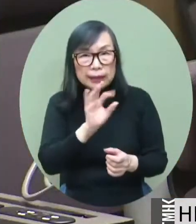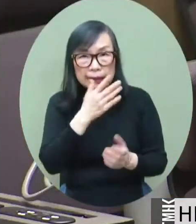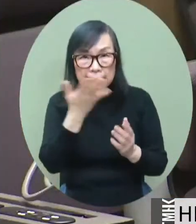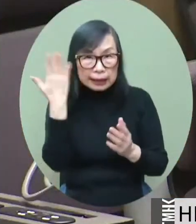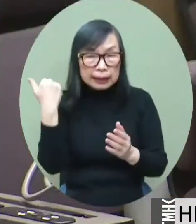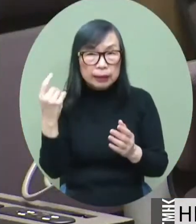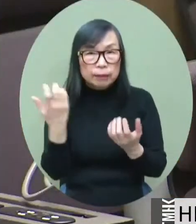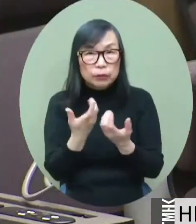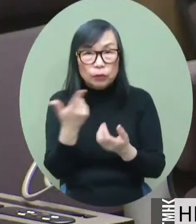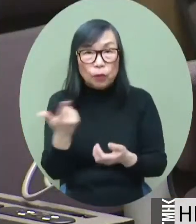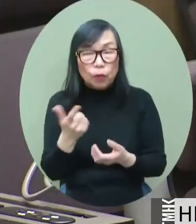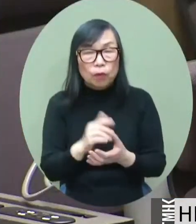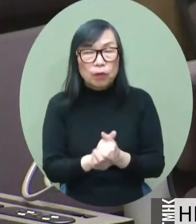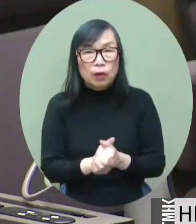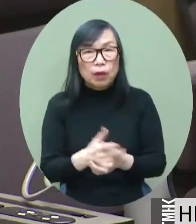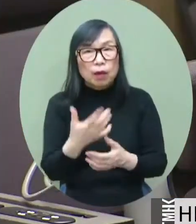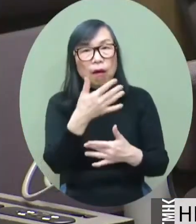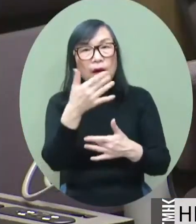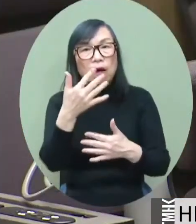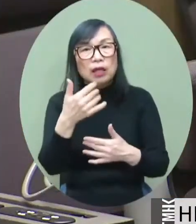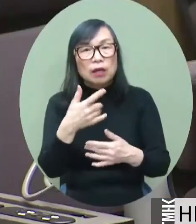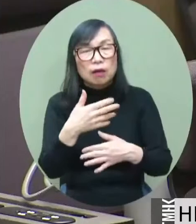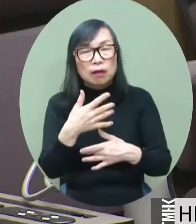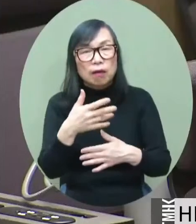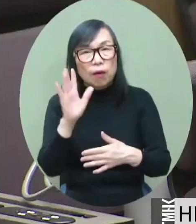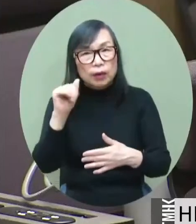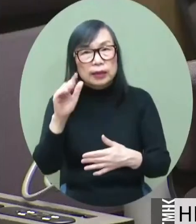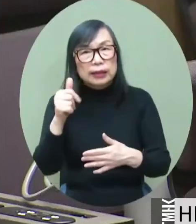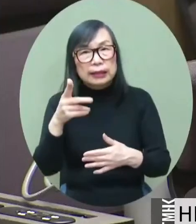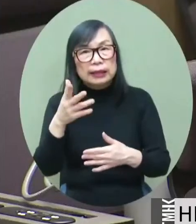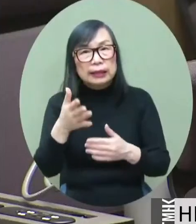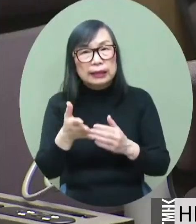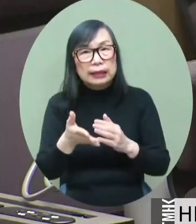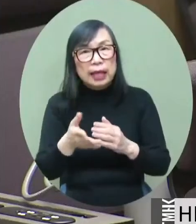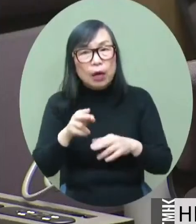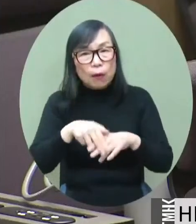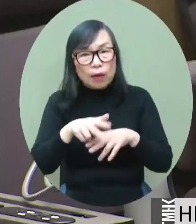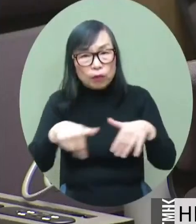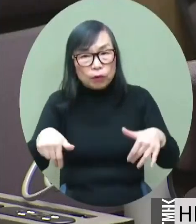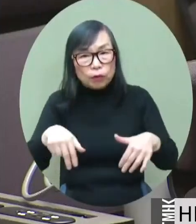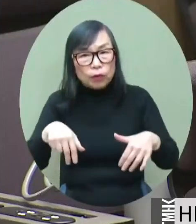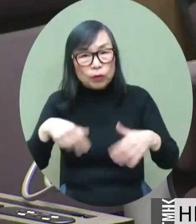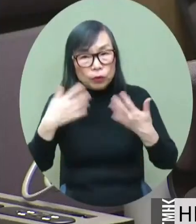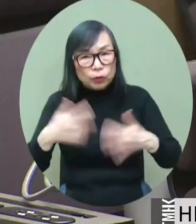found that there are fewer positive cases detected.